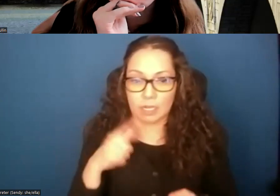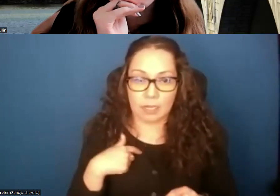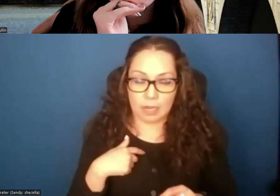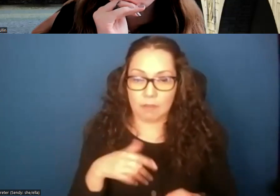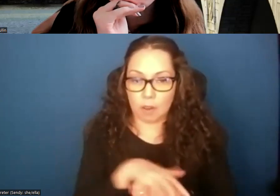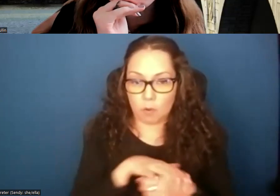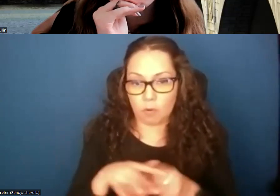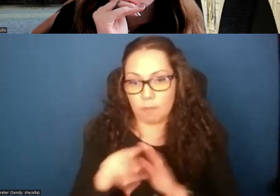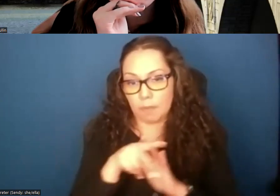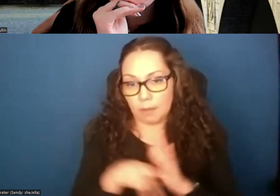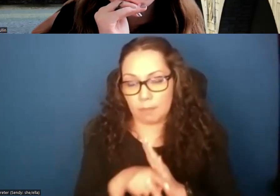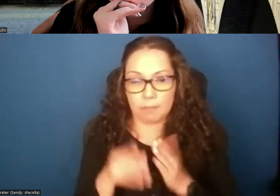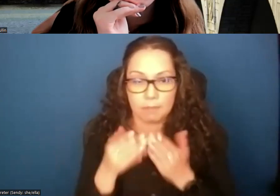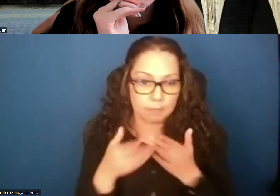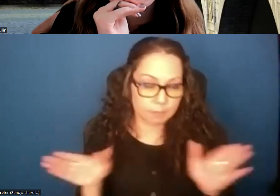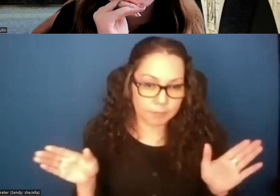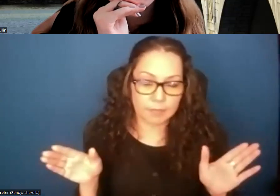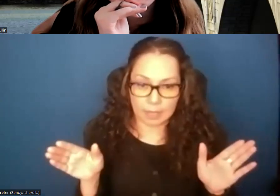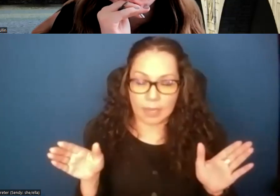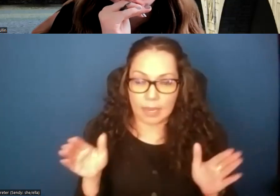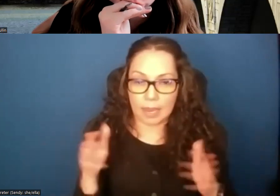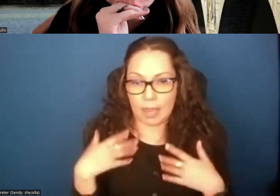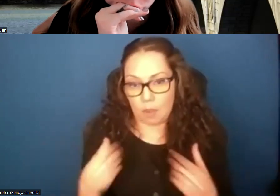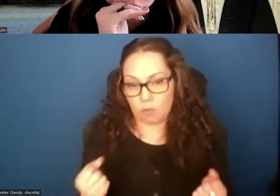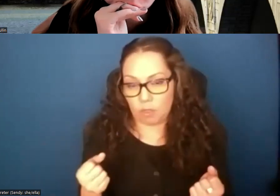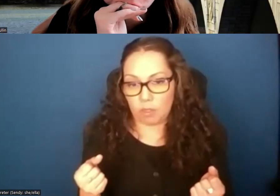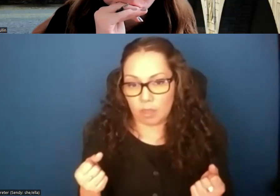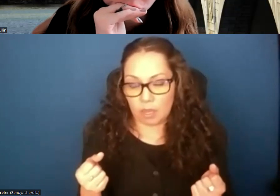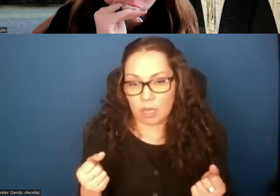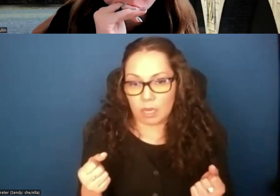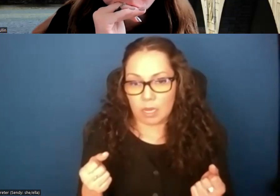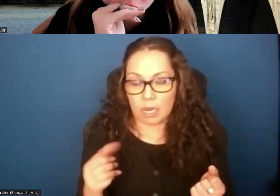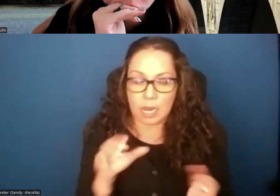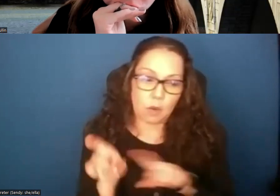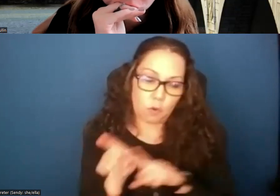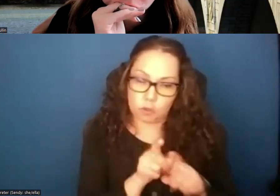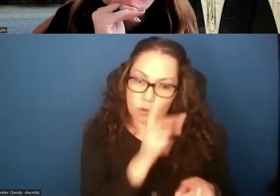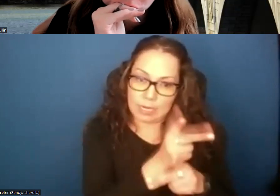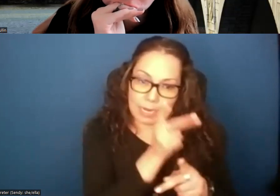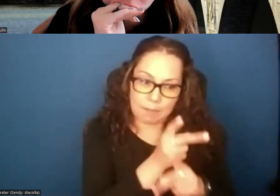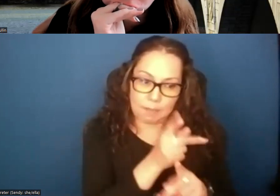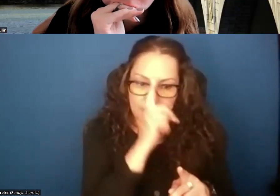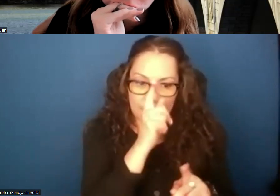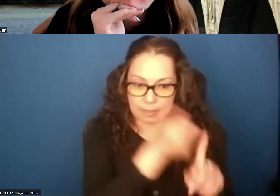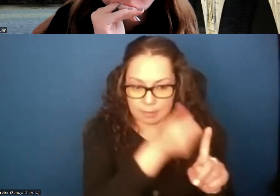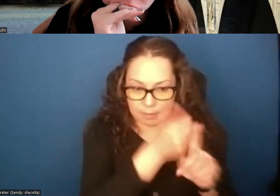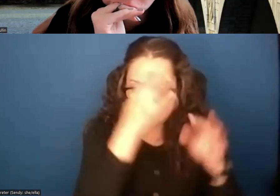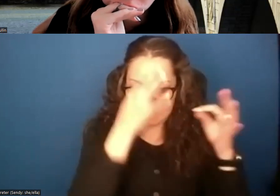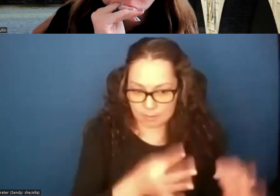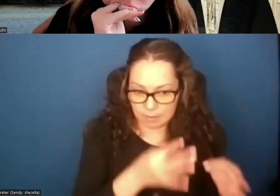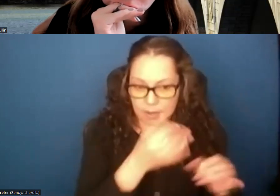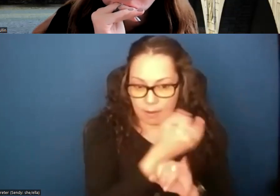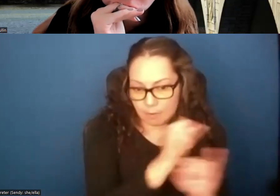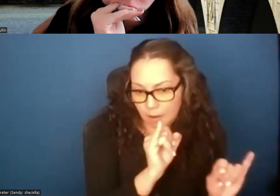that really autonomy, uh, is, is very important and, uh, mental and physical health in all of the, you know,